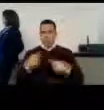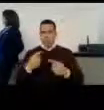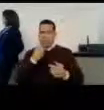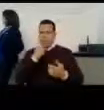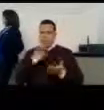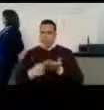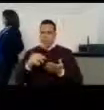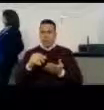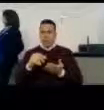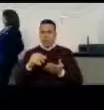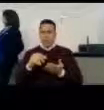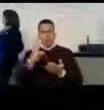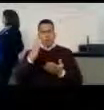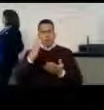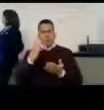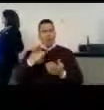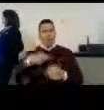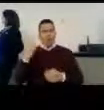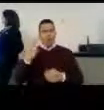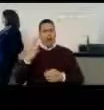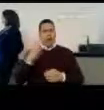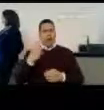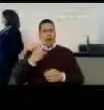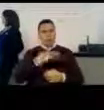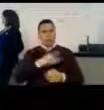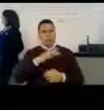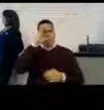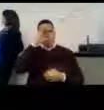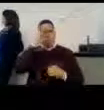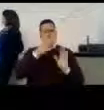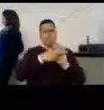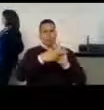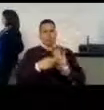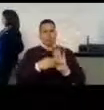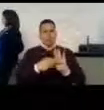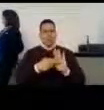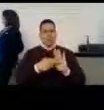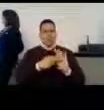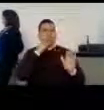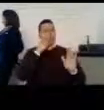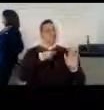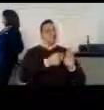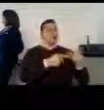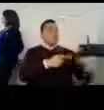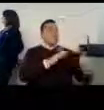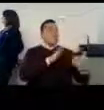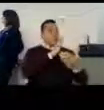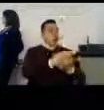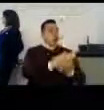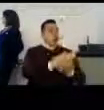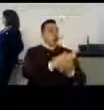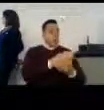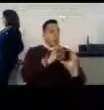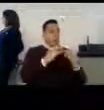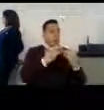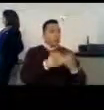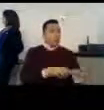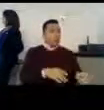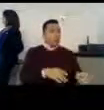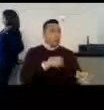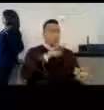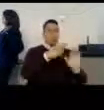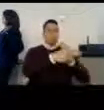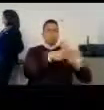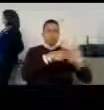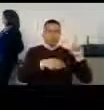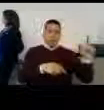having. People automatically are identifying those who are disrupting the classroom. But if you're in compliance, that's